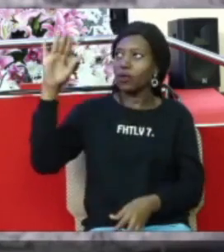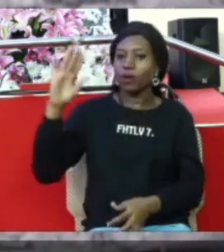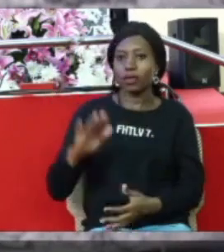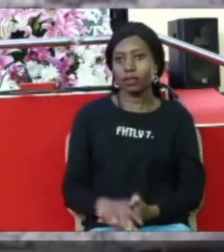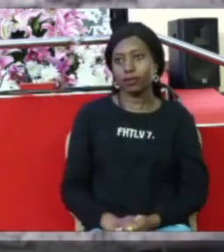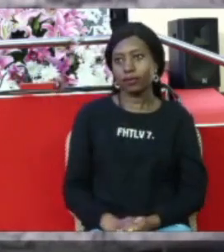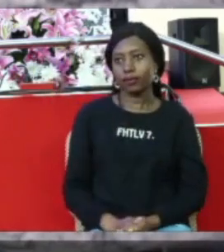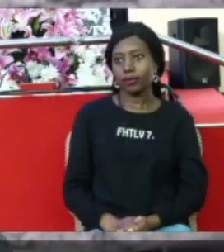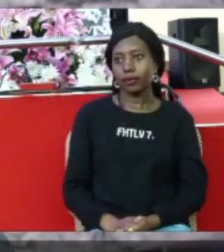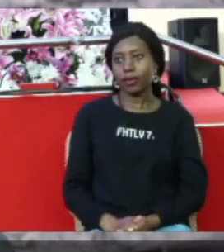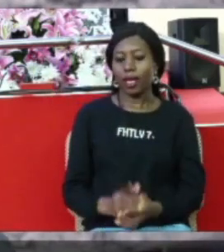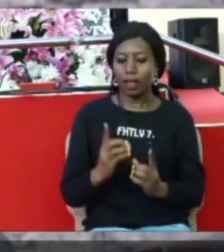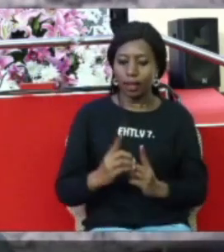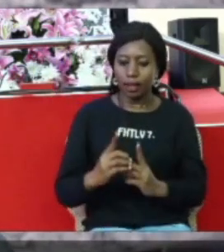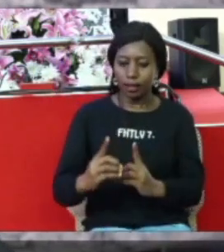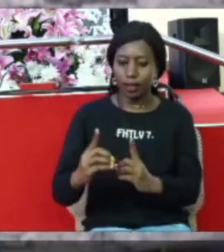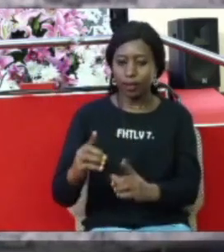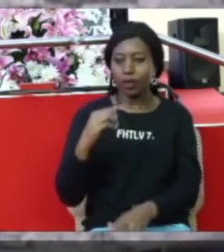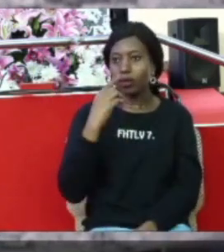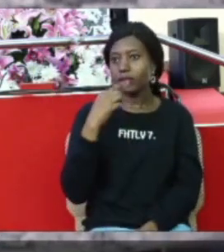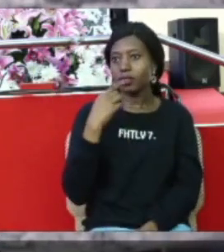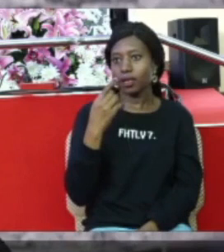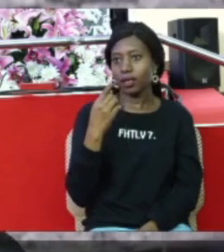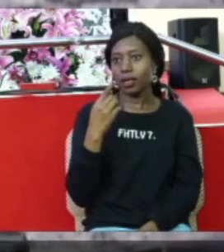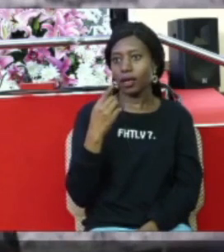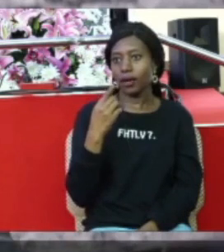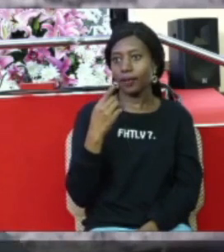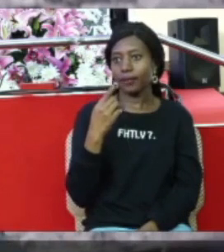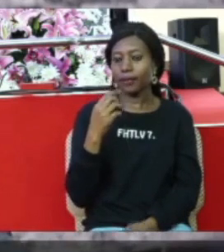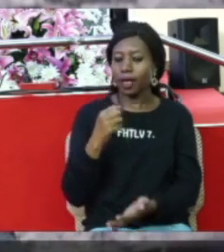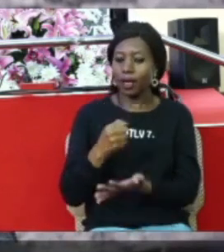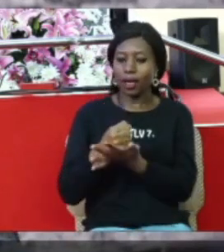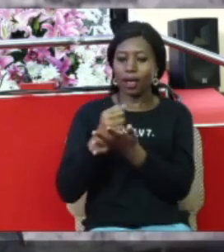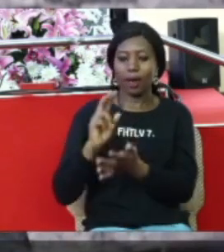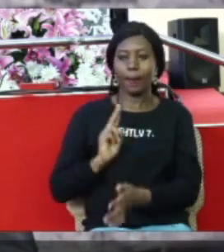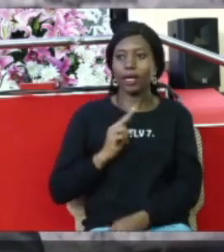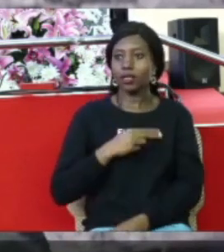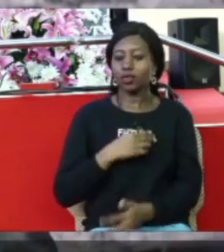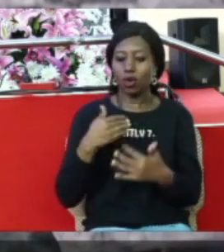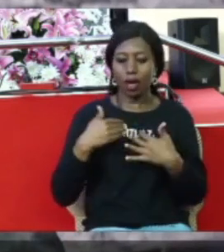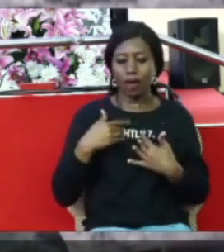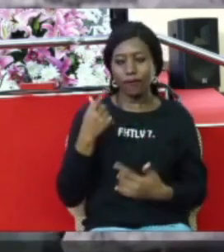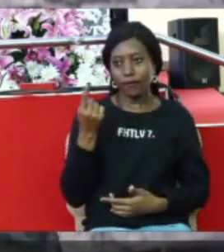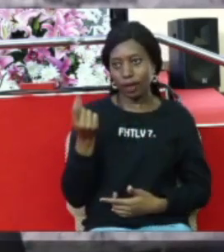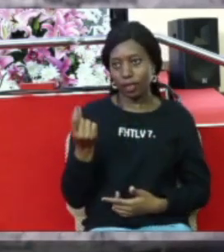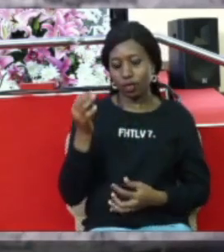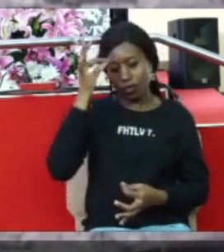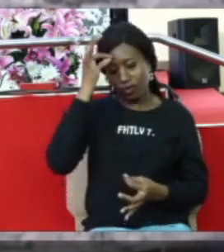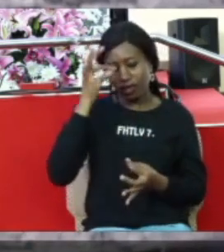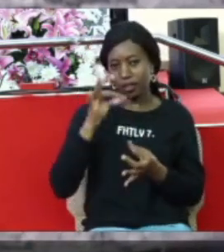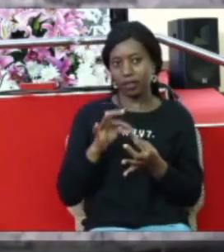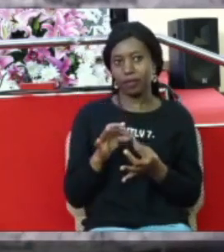the disciples are saying, Lord, give us, help us to have little faith.